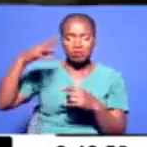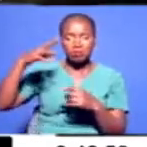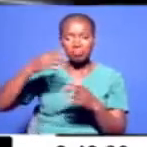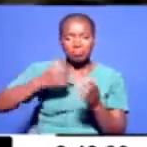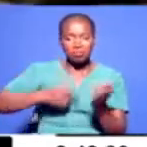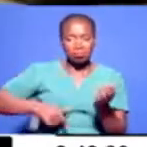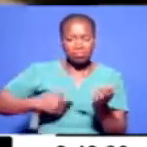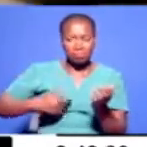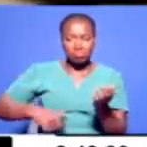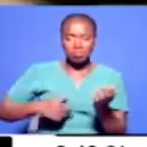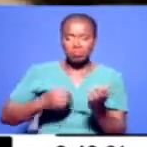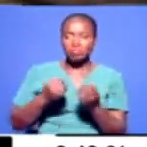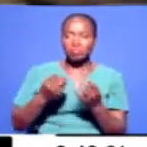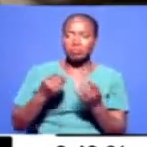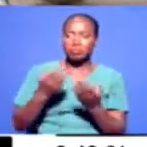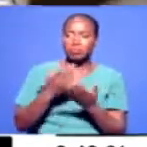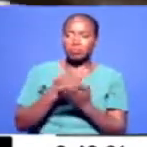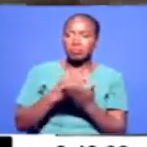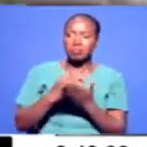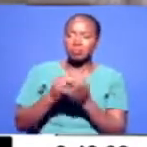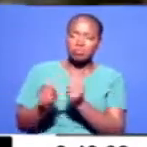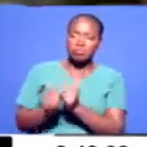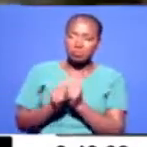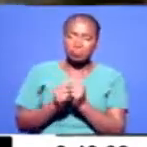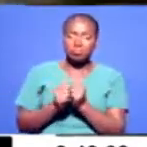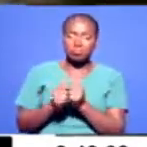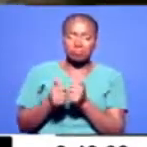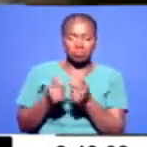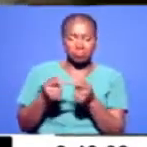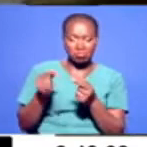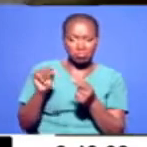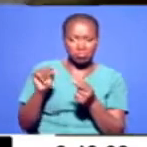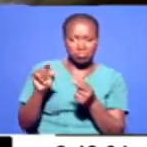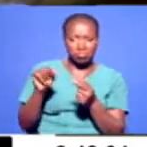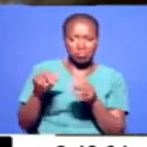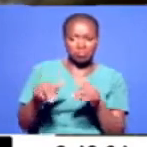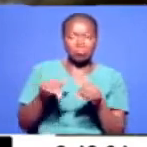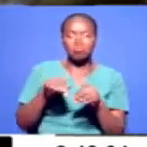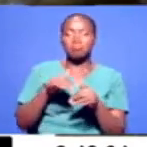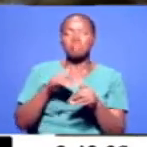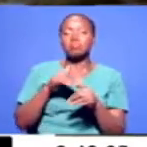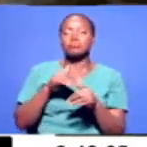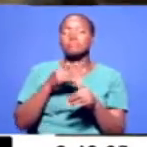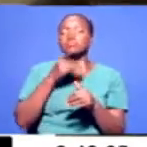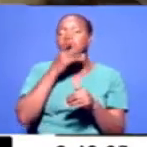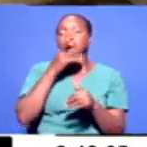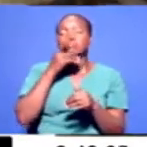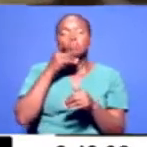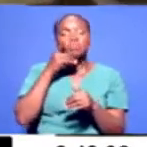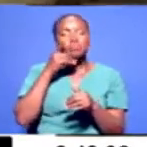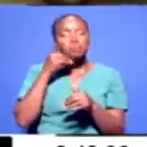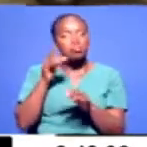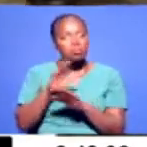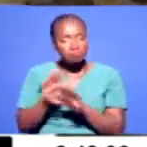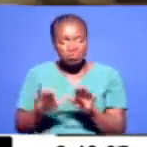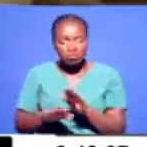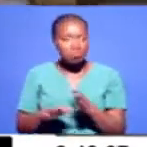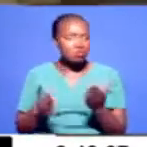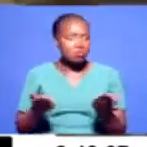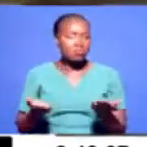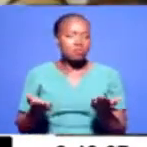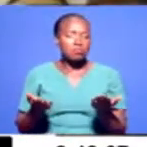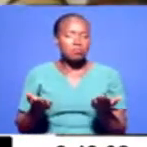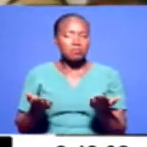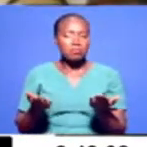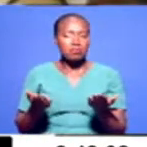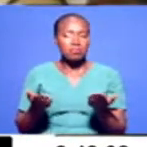there are many parts to be put together and glued, and you have to wait for it to dry and what have you. And that's why it